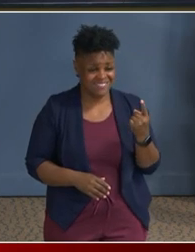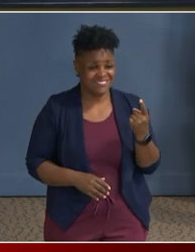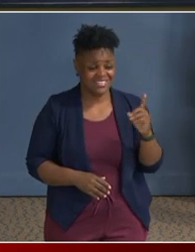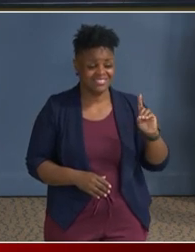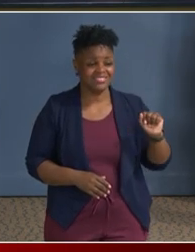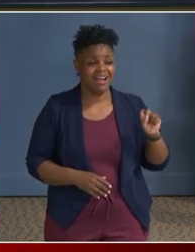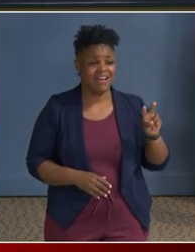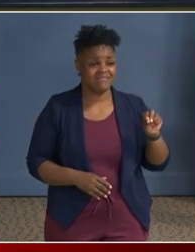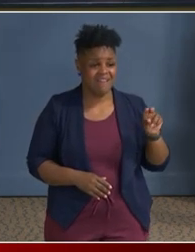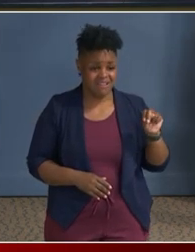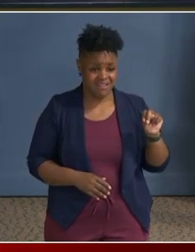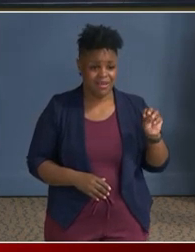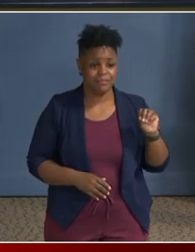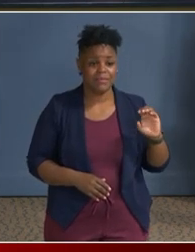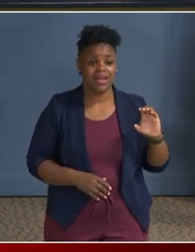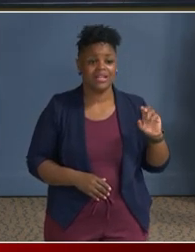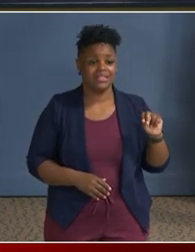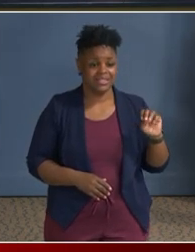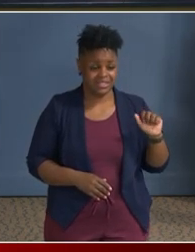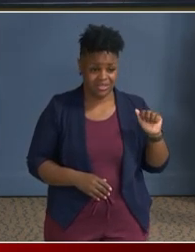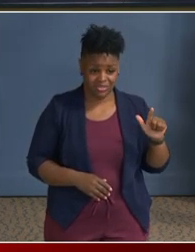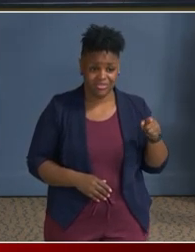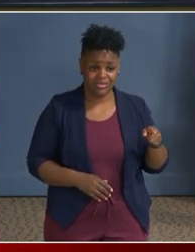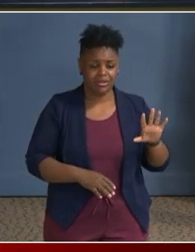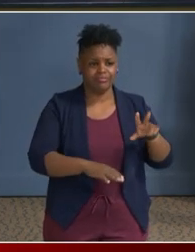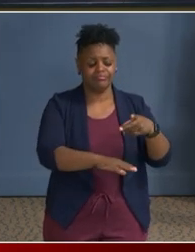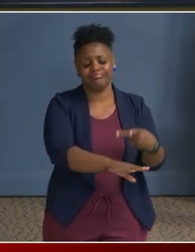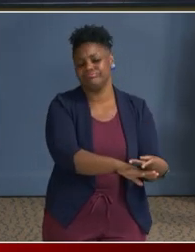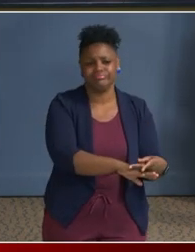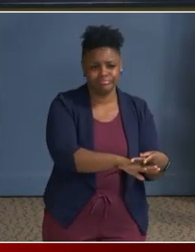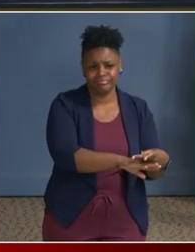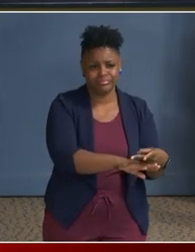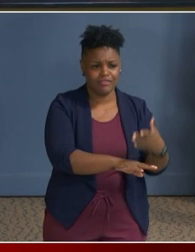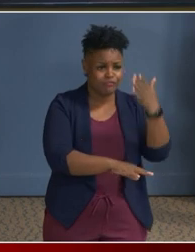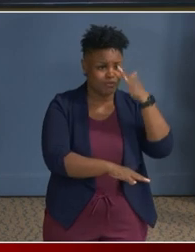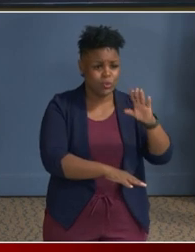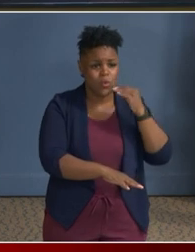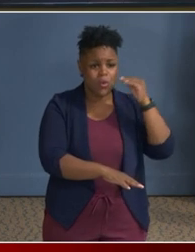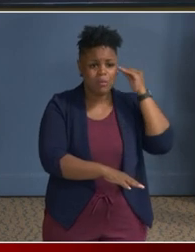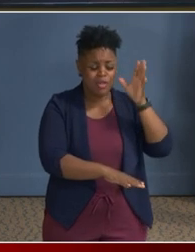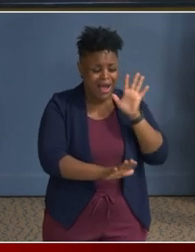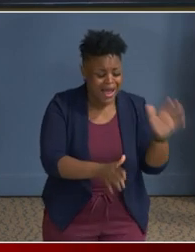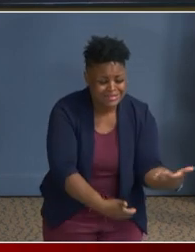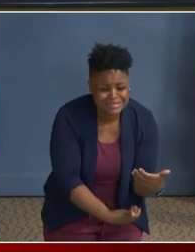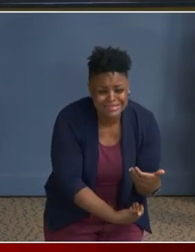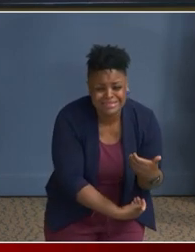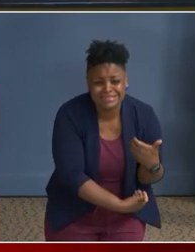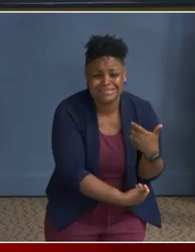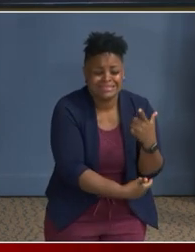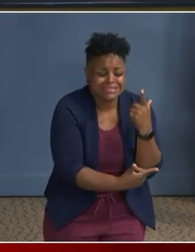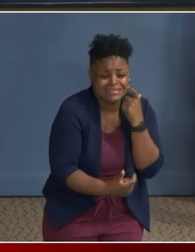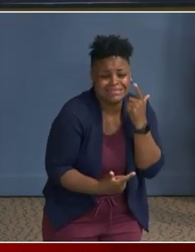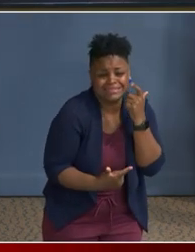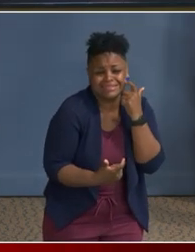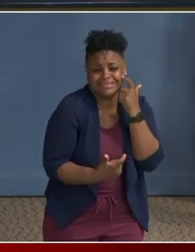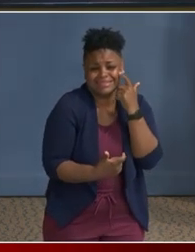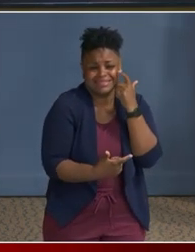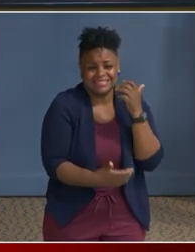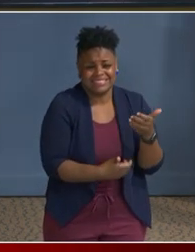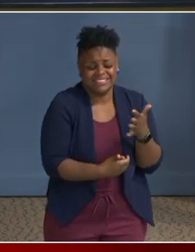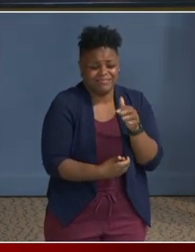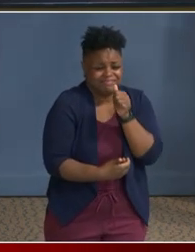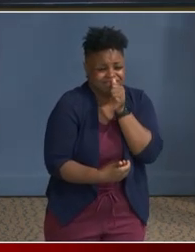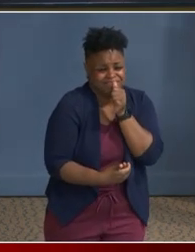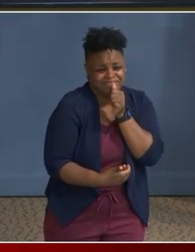McNeil. He was lying just outside of his home. He was in his mother's arms, and he was suffering from a